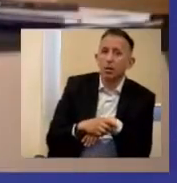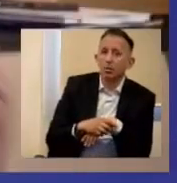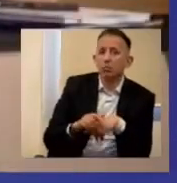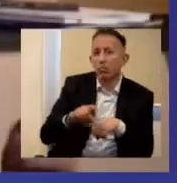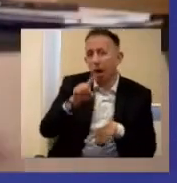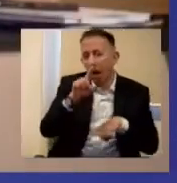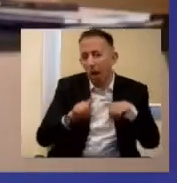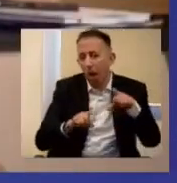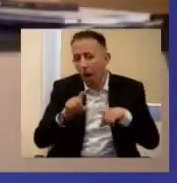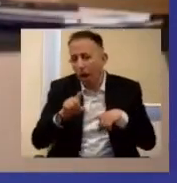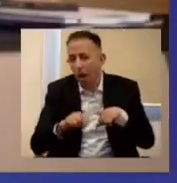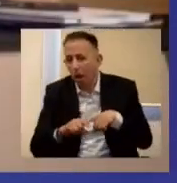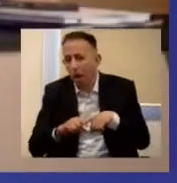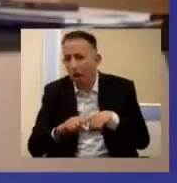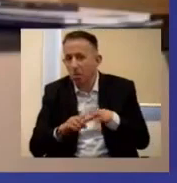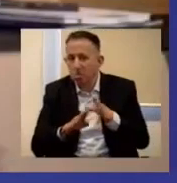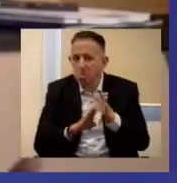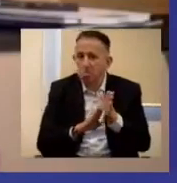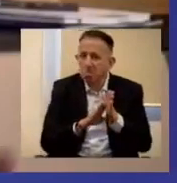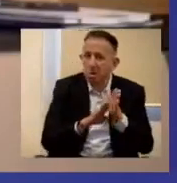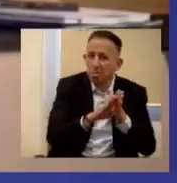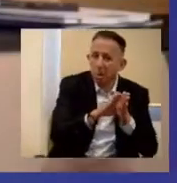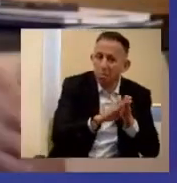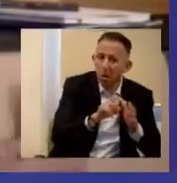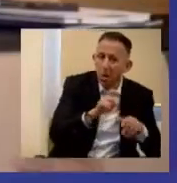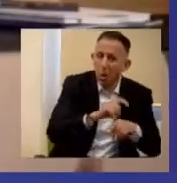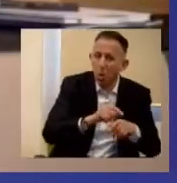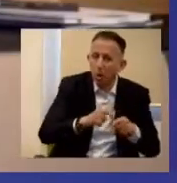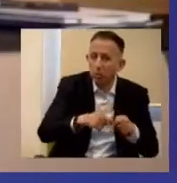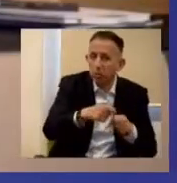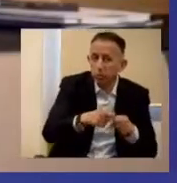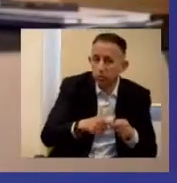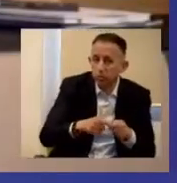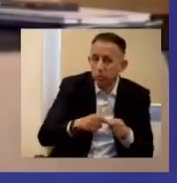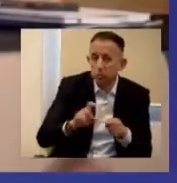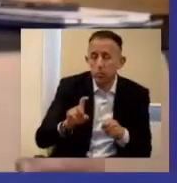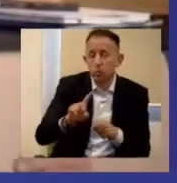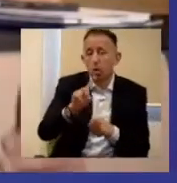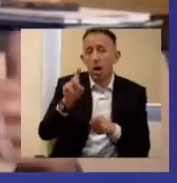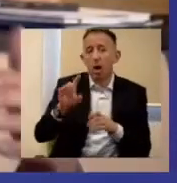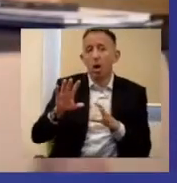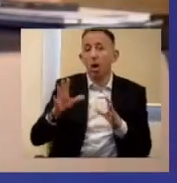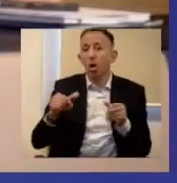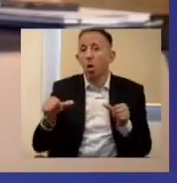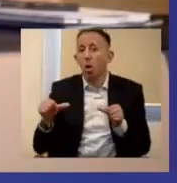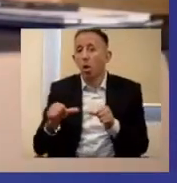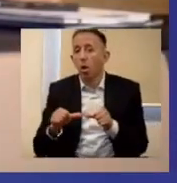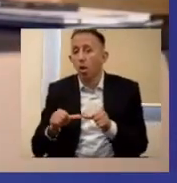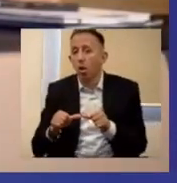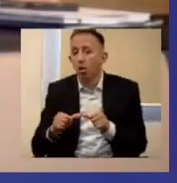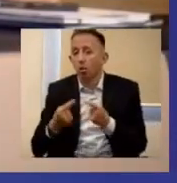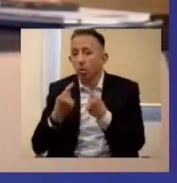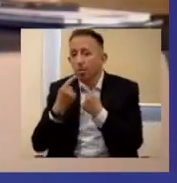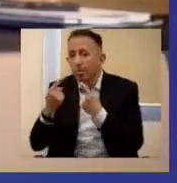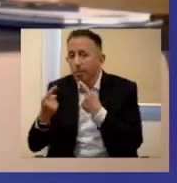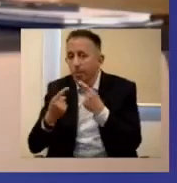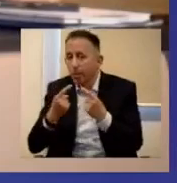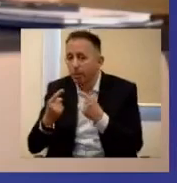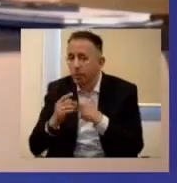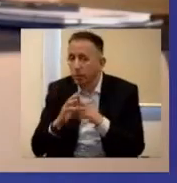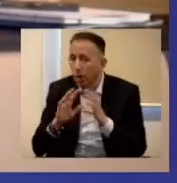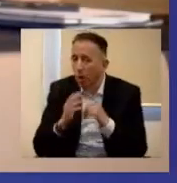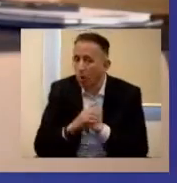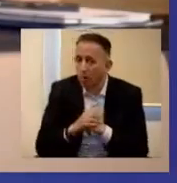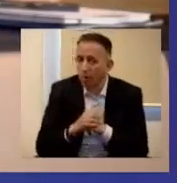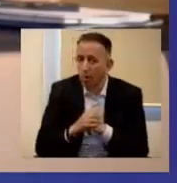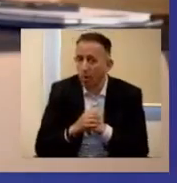idea about this tension? And the second point is that we know in education that practices